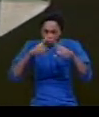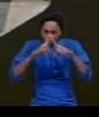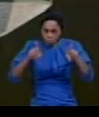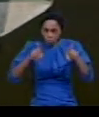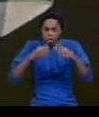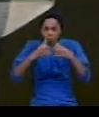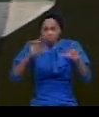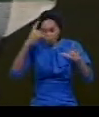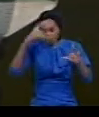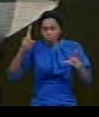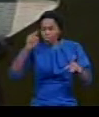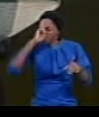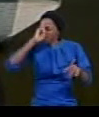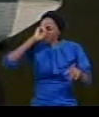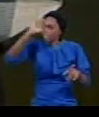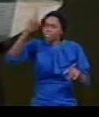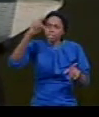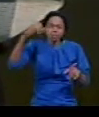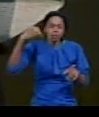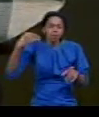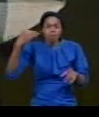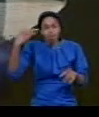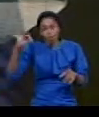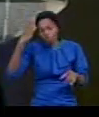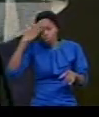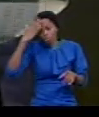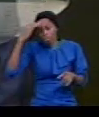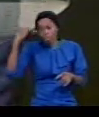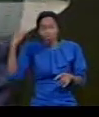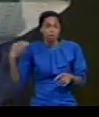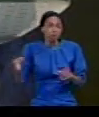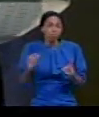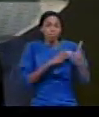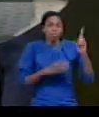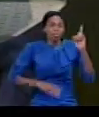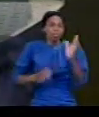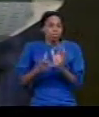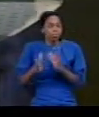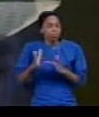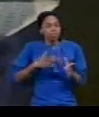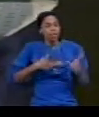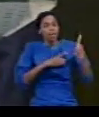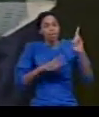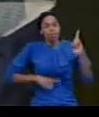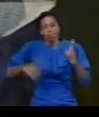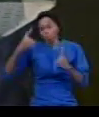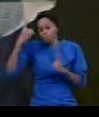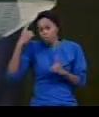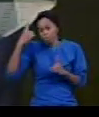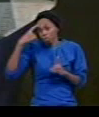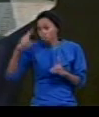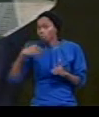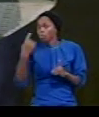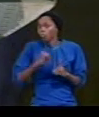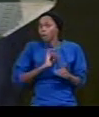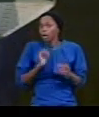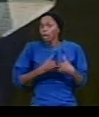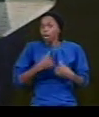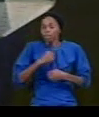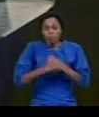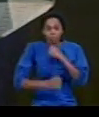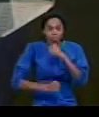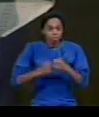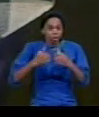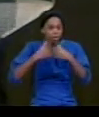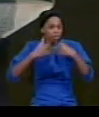excellency of the knowledge of Christ Jesus my Lord, for whom I have suffered the loss